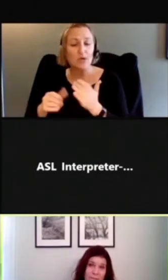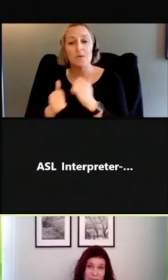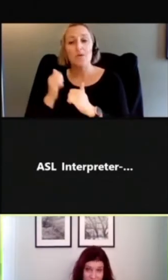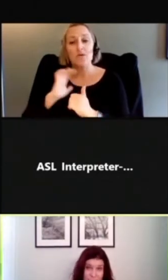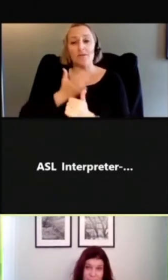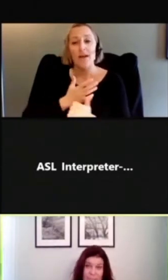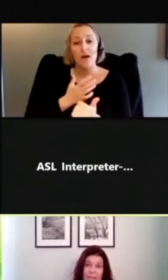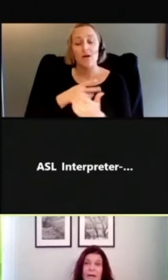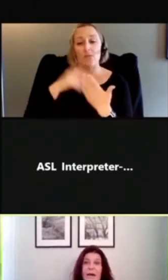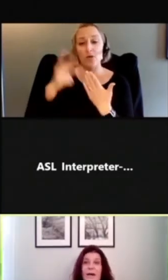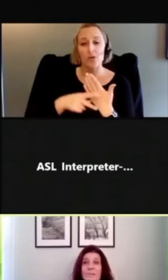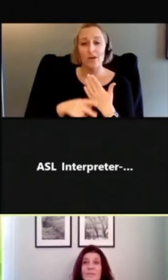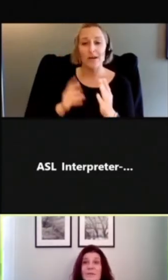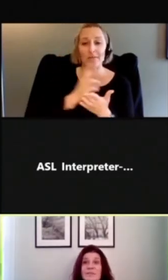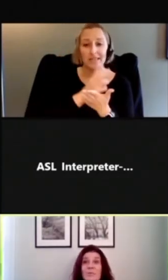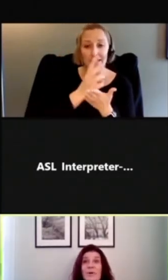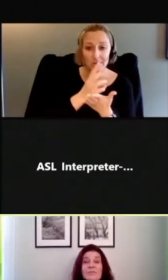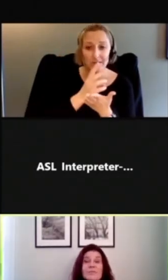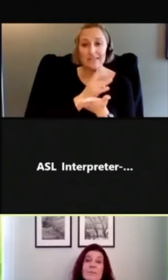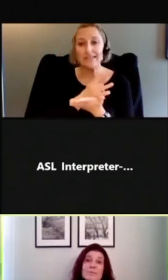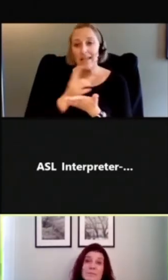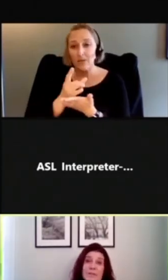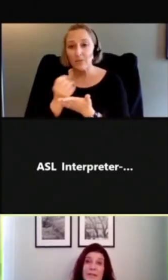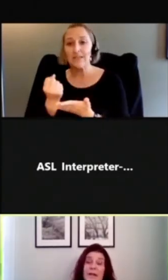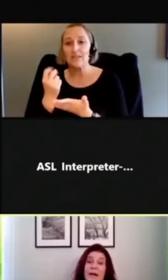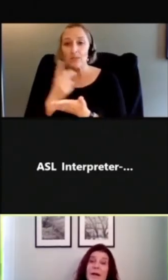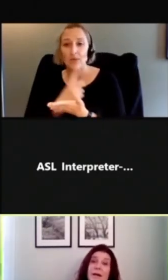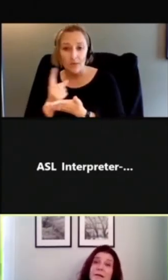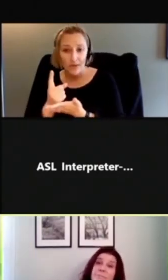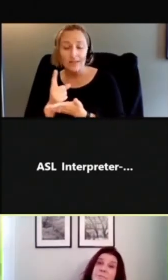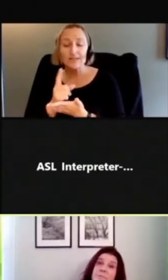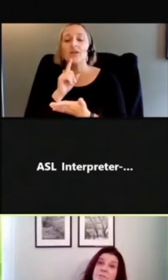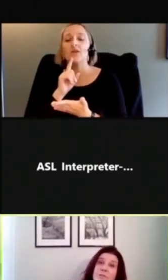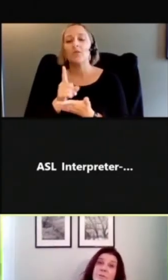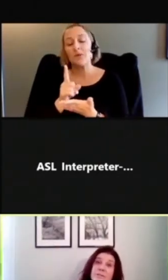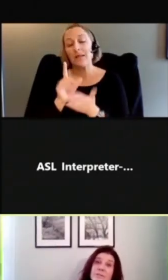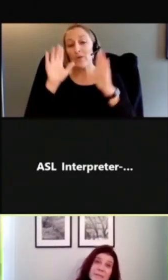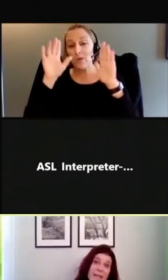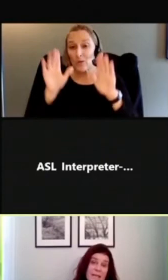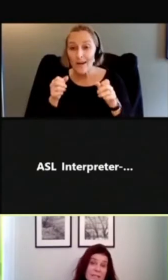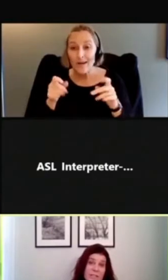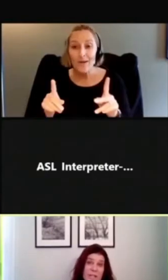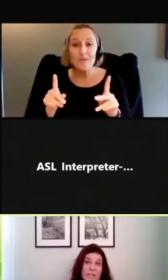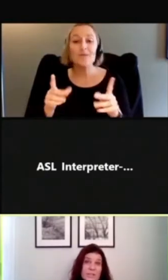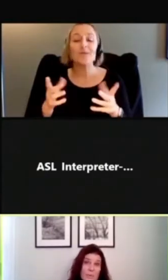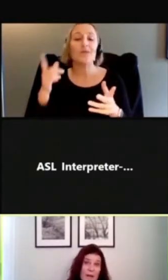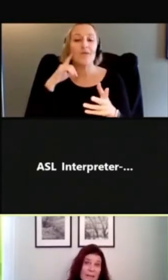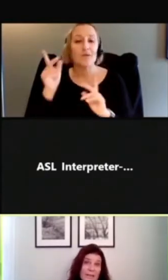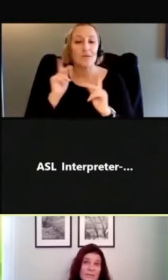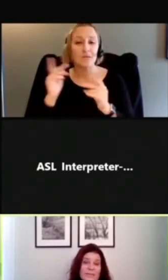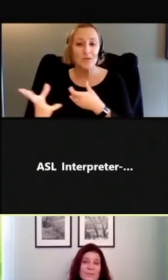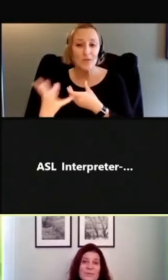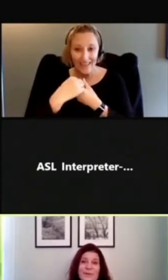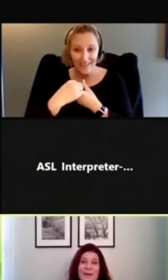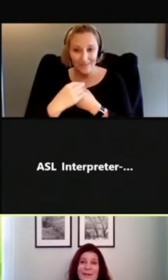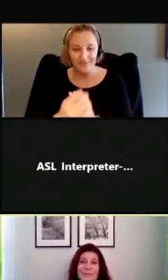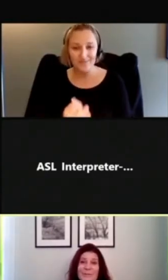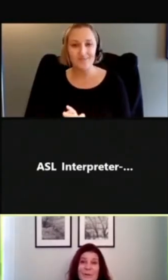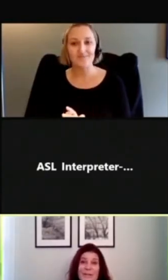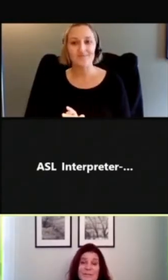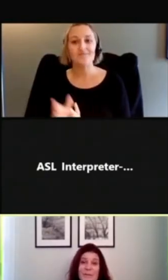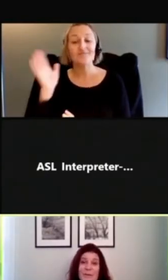to 12 weeks, typically. So this is a wonderful opportunity to engage. So when I used